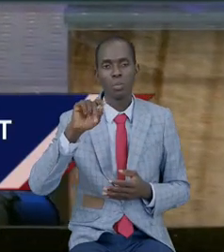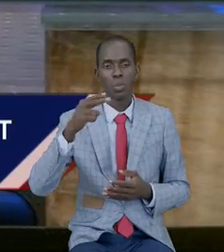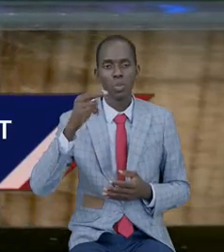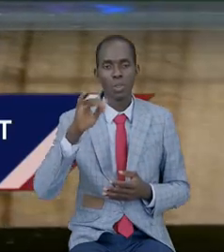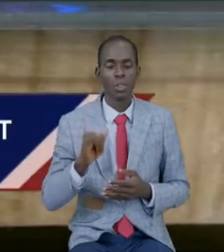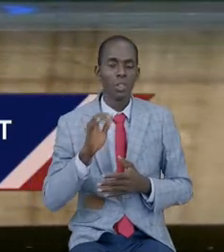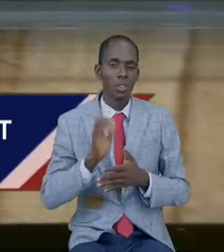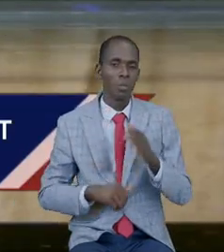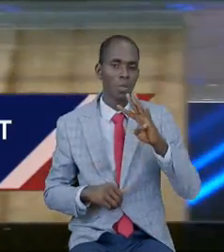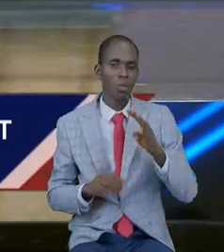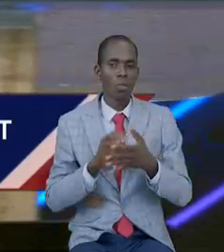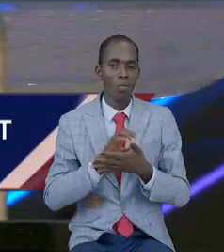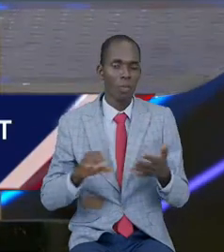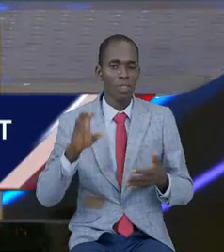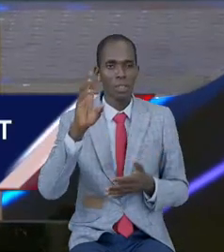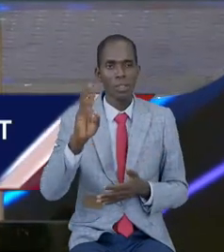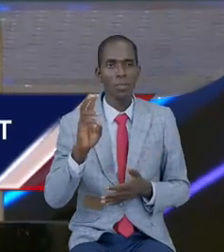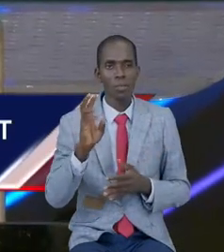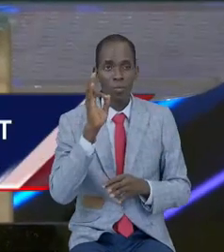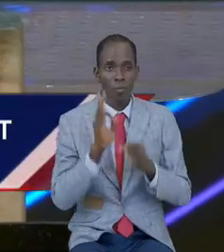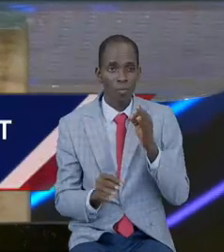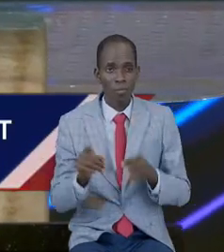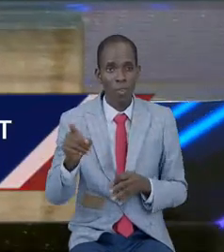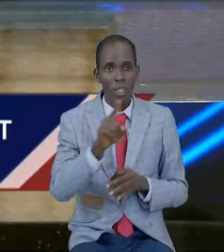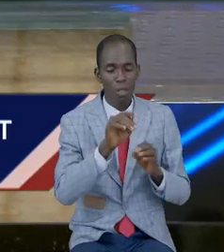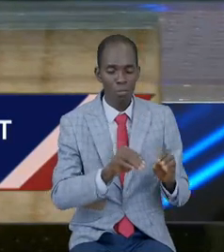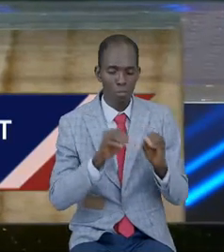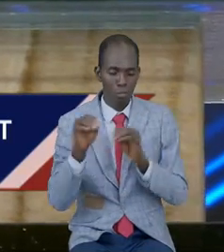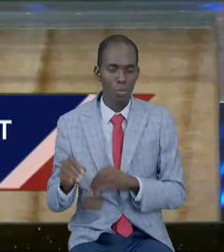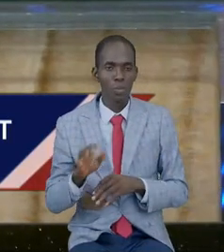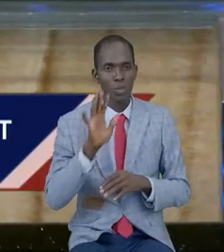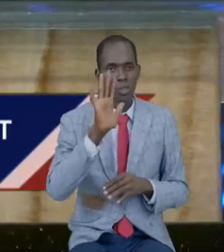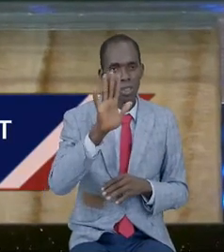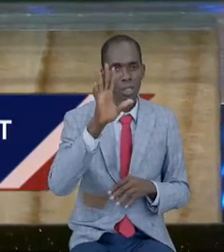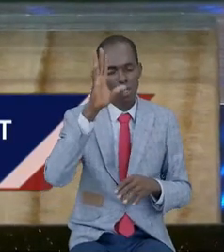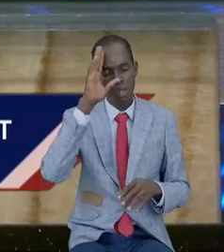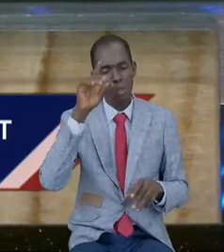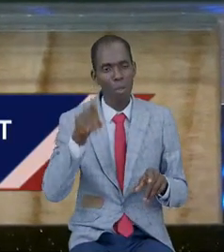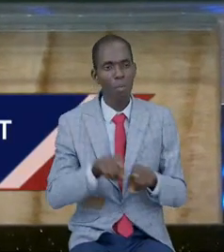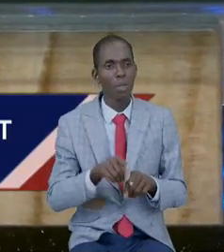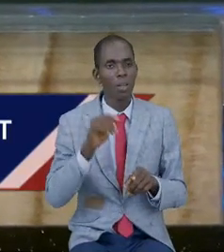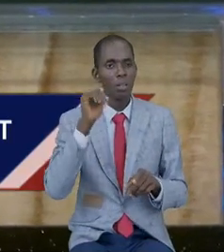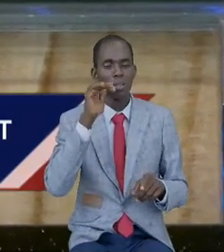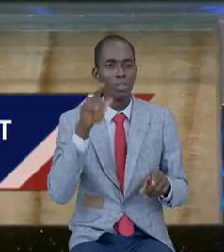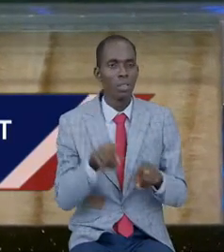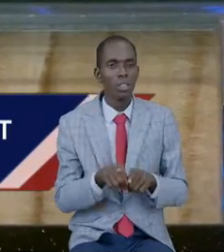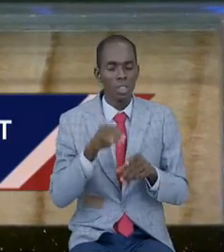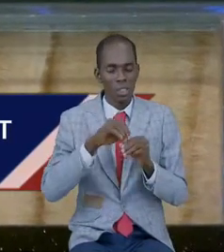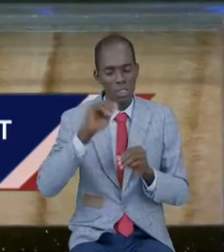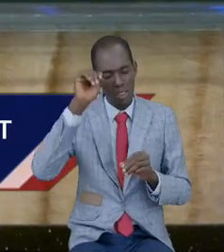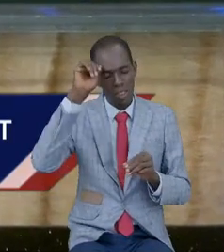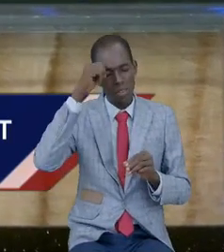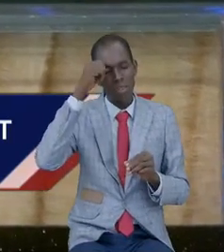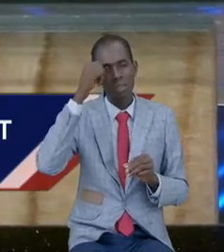thou put the bread drain in remembrance of these things